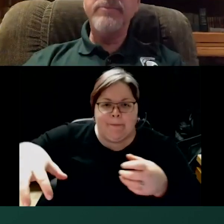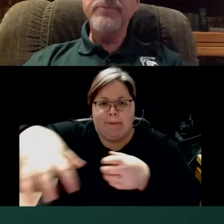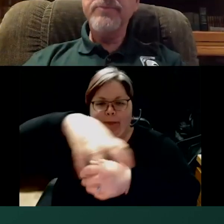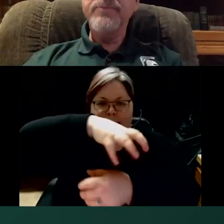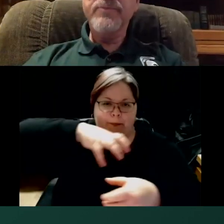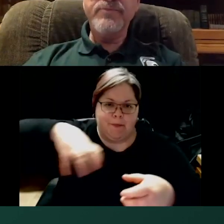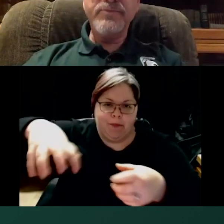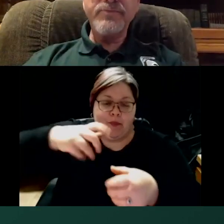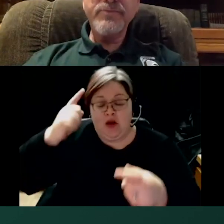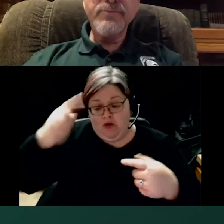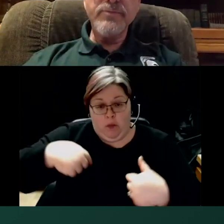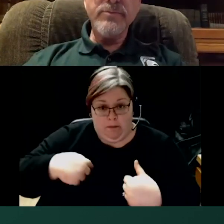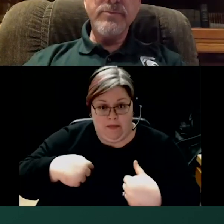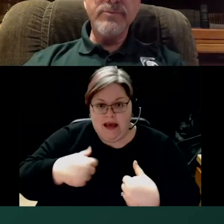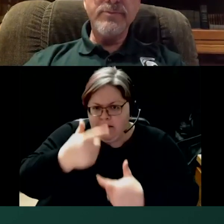south.